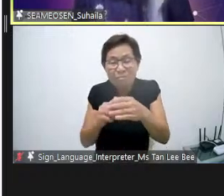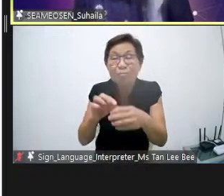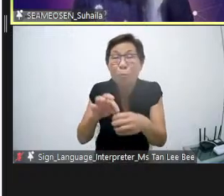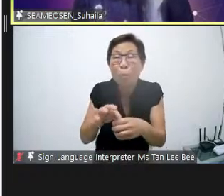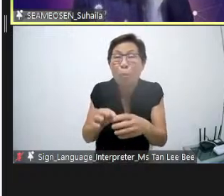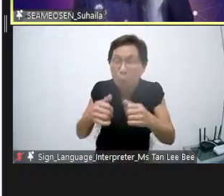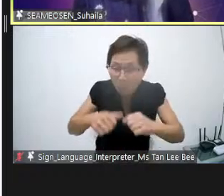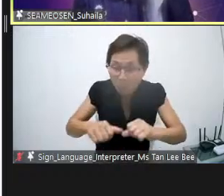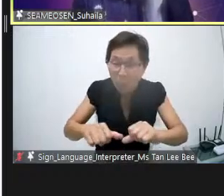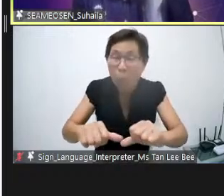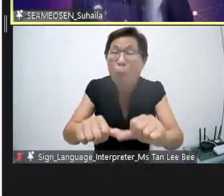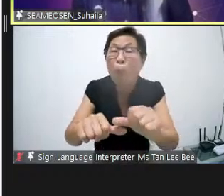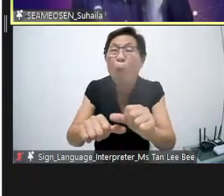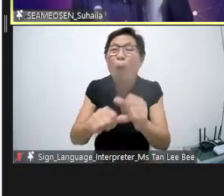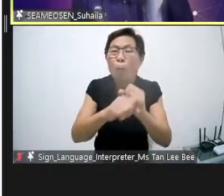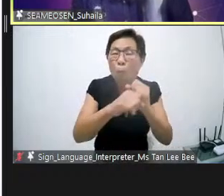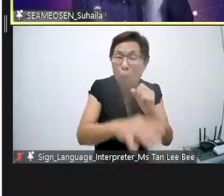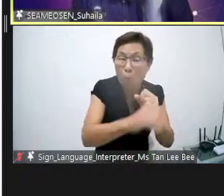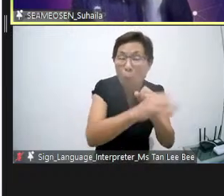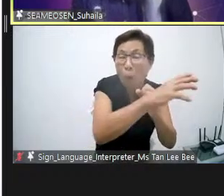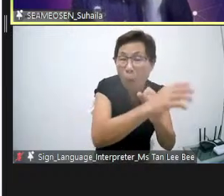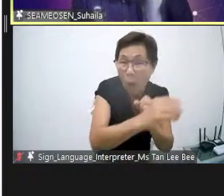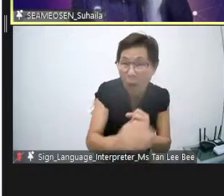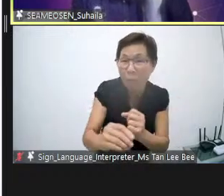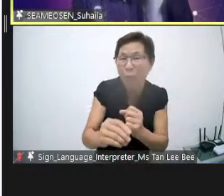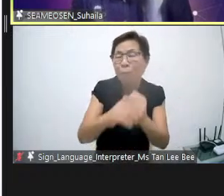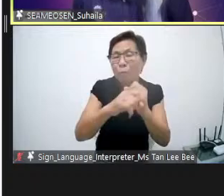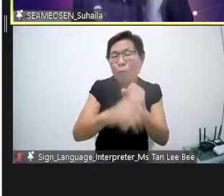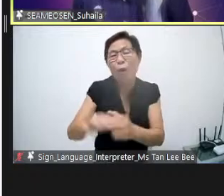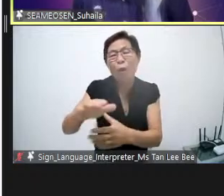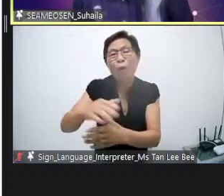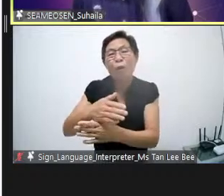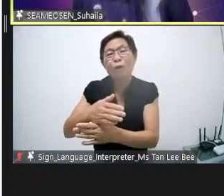well as to promote and share about SEAMEO SEN